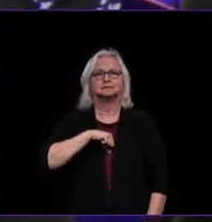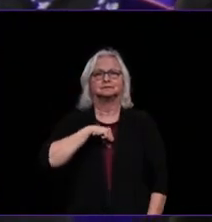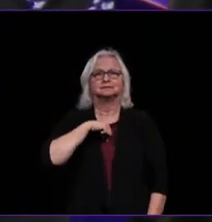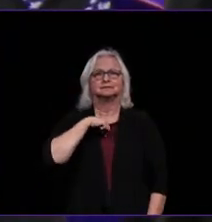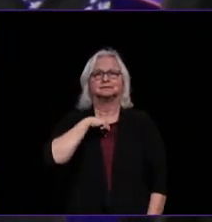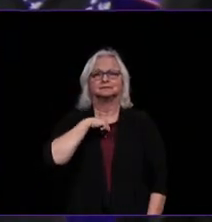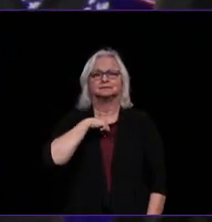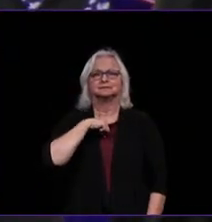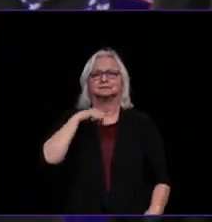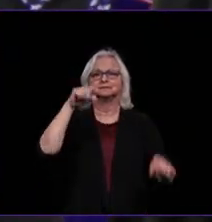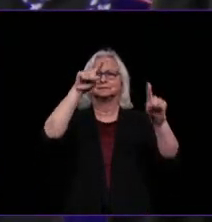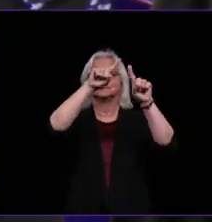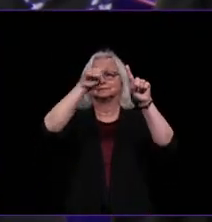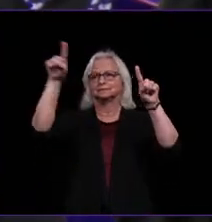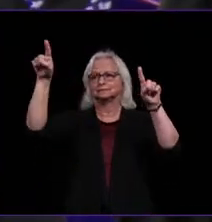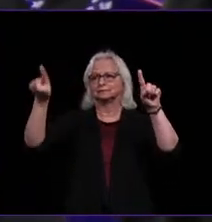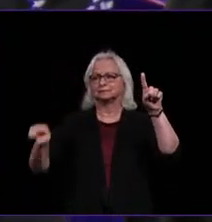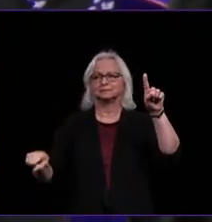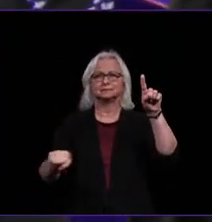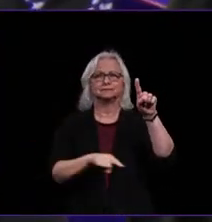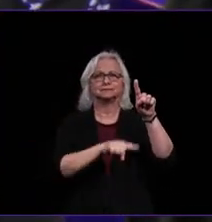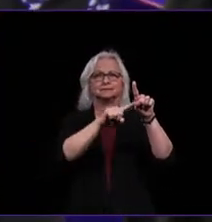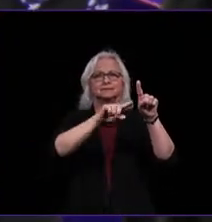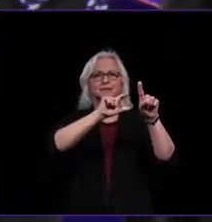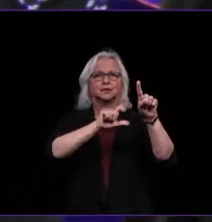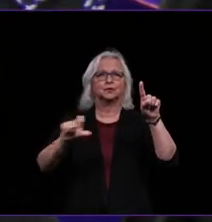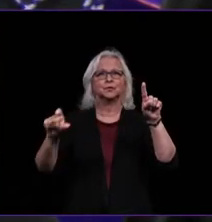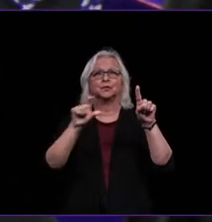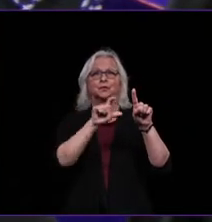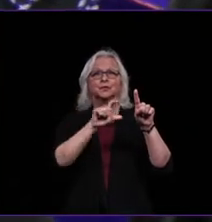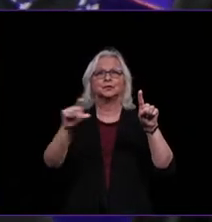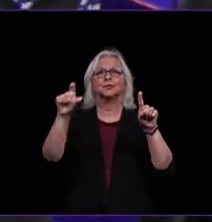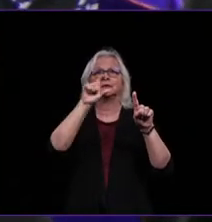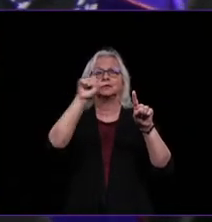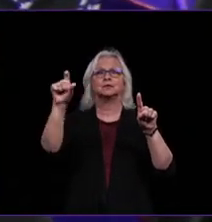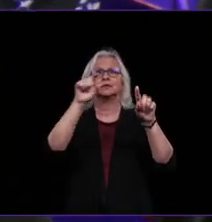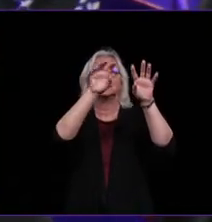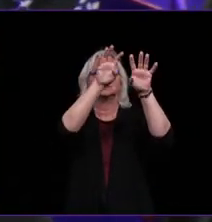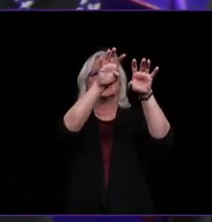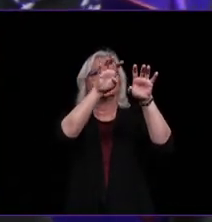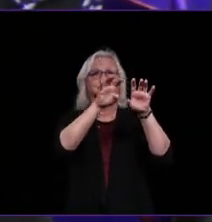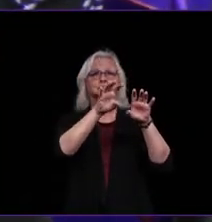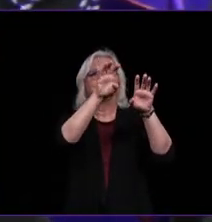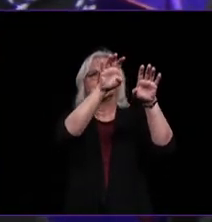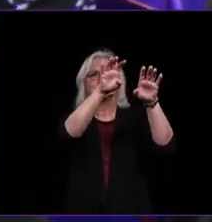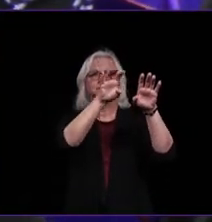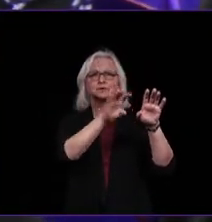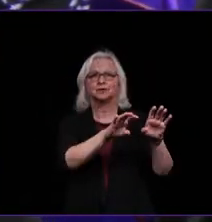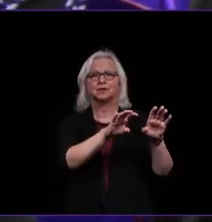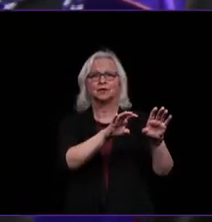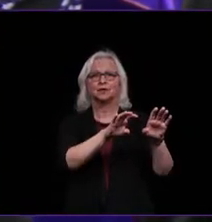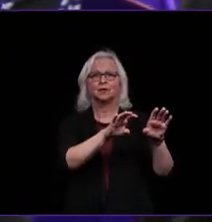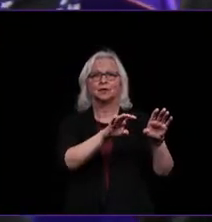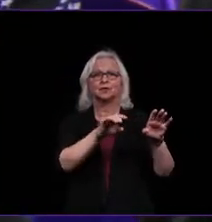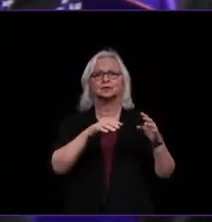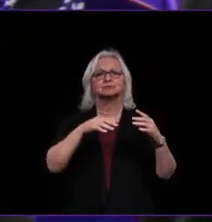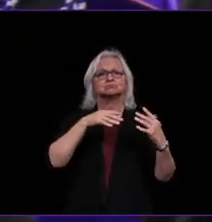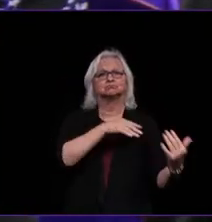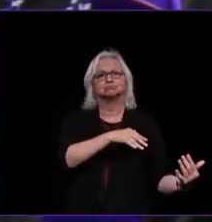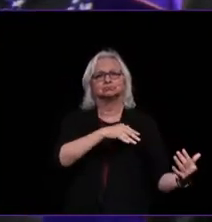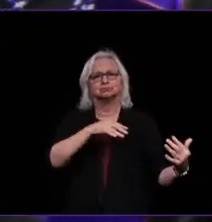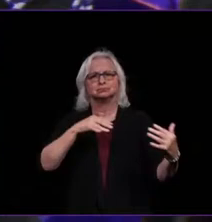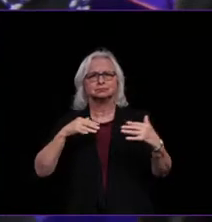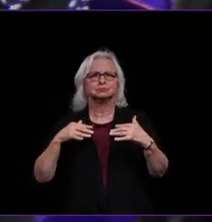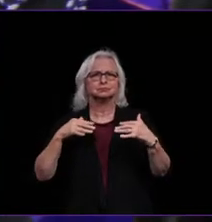gleaming, whose broad stripes and bright stars through the